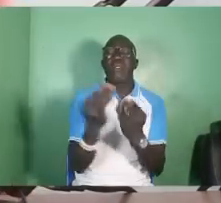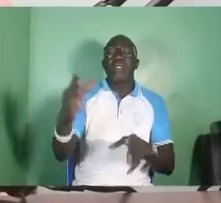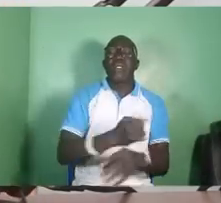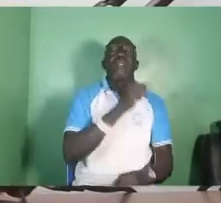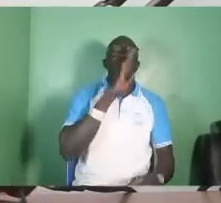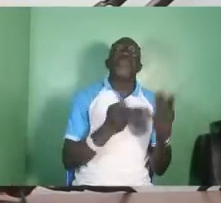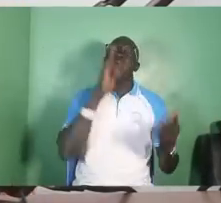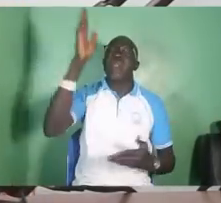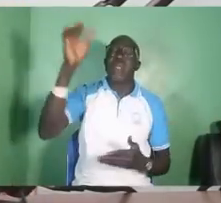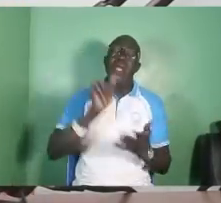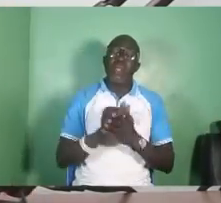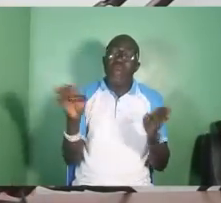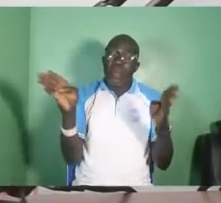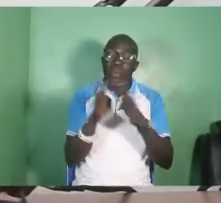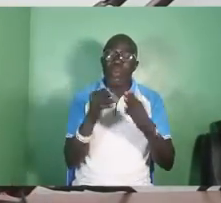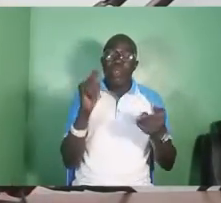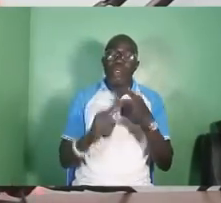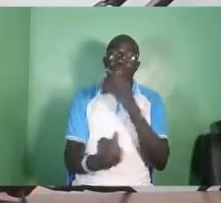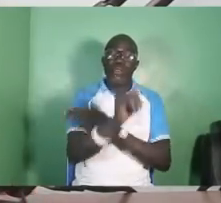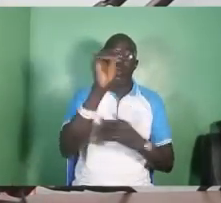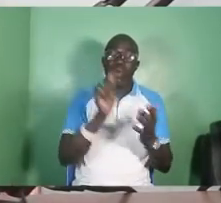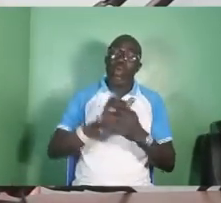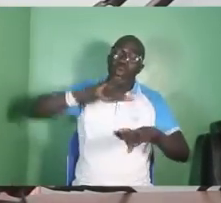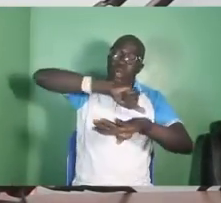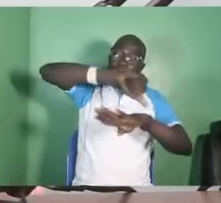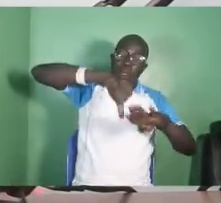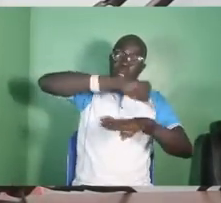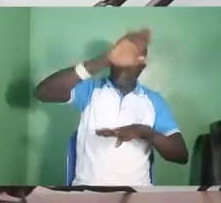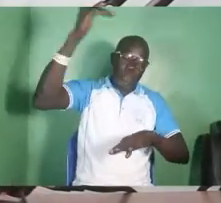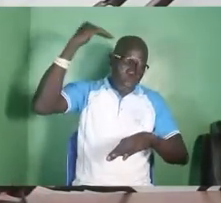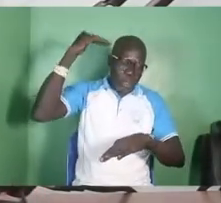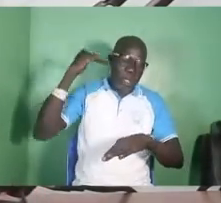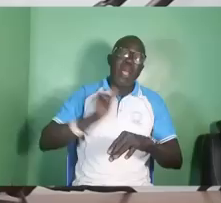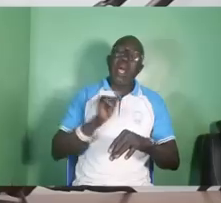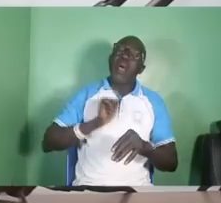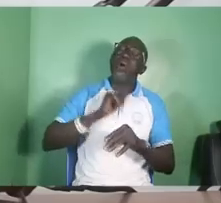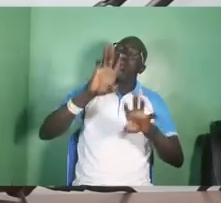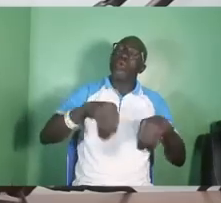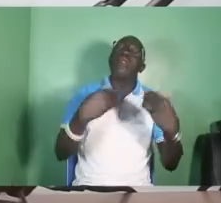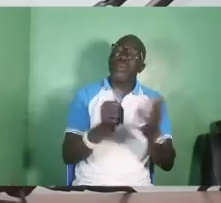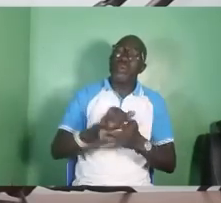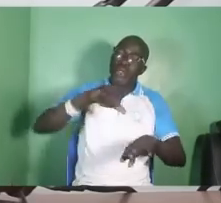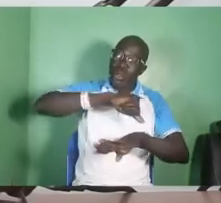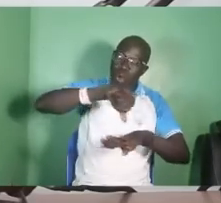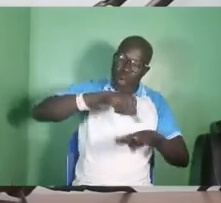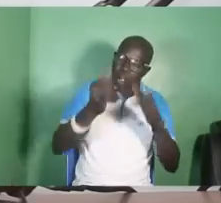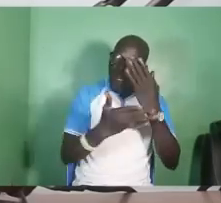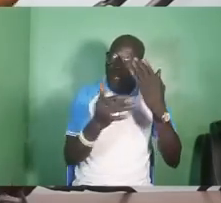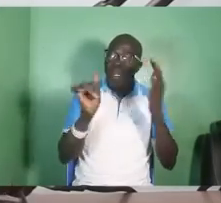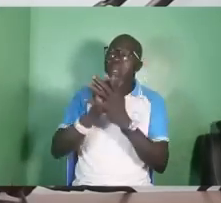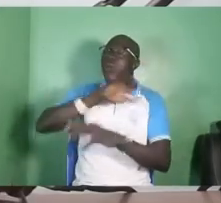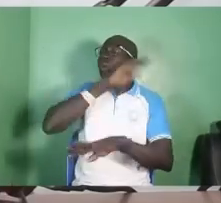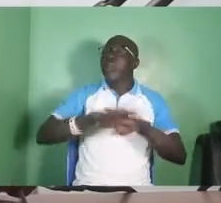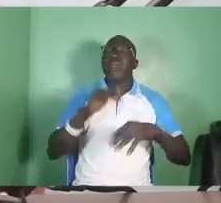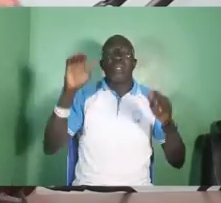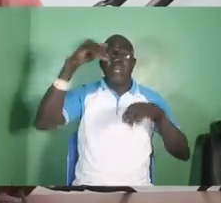debe ko lo bolon pade ki won anoint ye won ma oro yen bi e ma wo give you the heart e gbo mi to ba bi